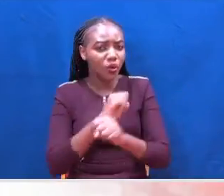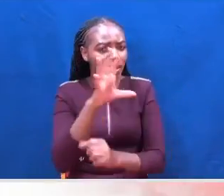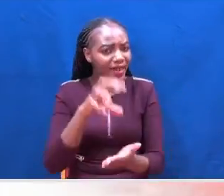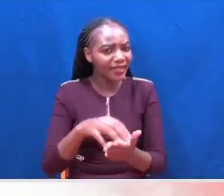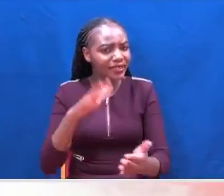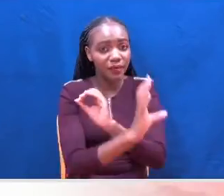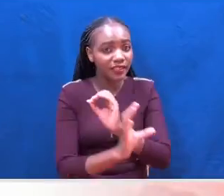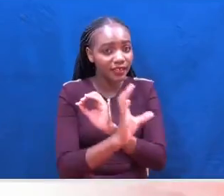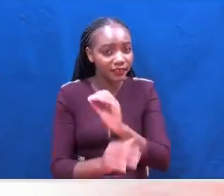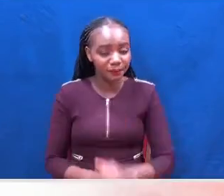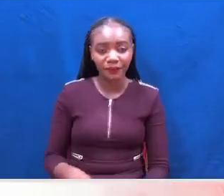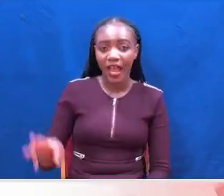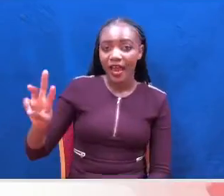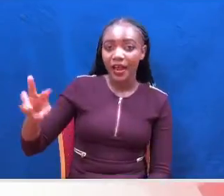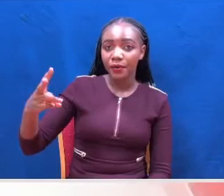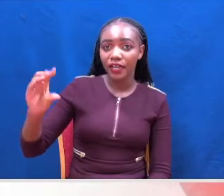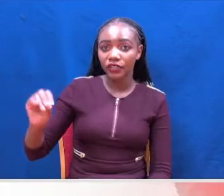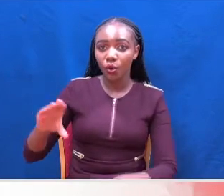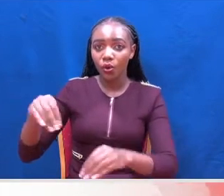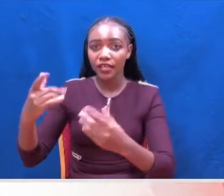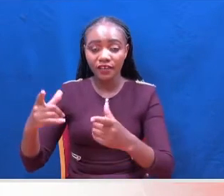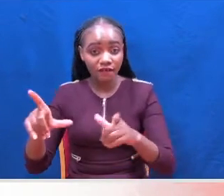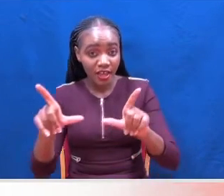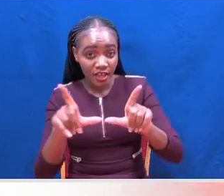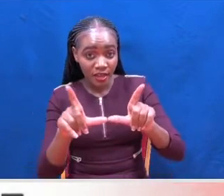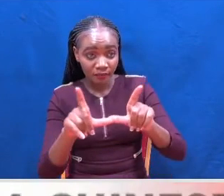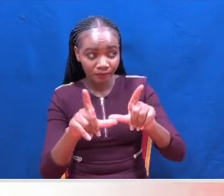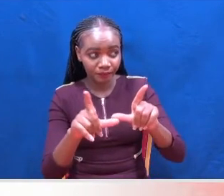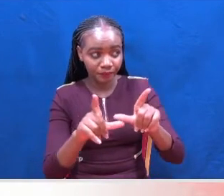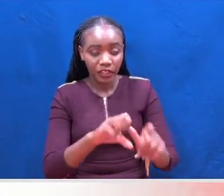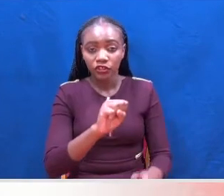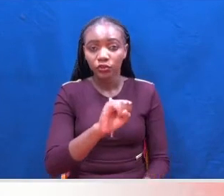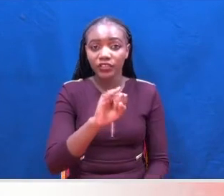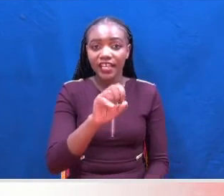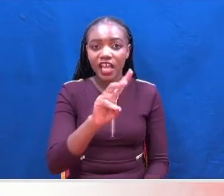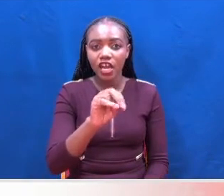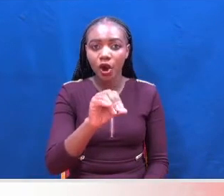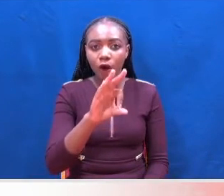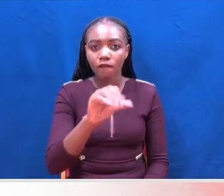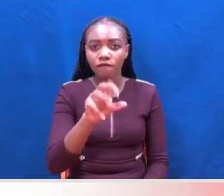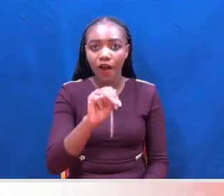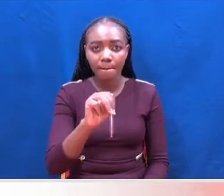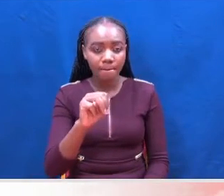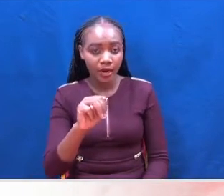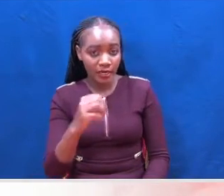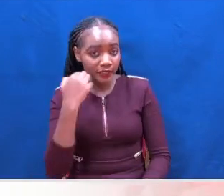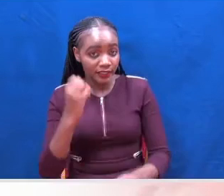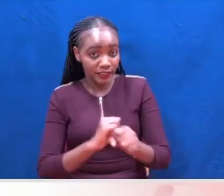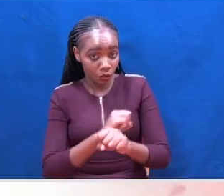infections, the World Health gave emergency use listing to Sinopharm Beijing's COVID-19